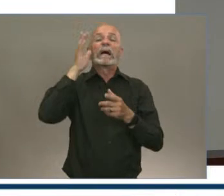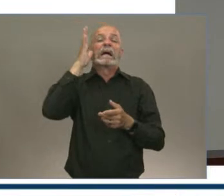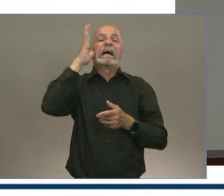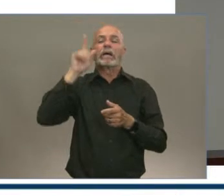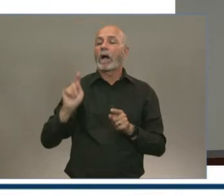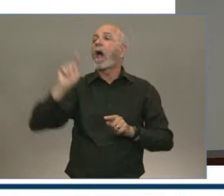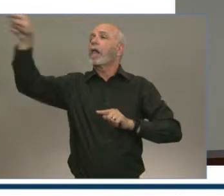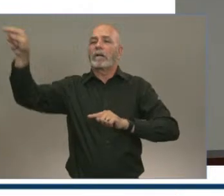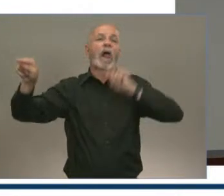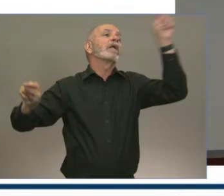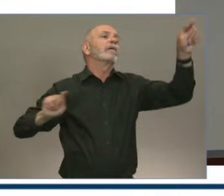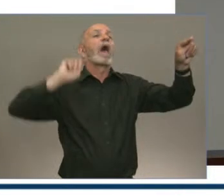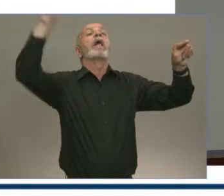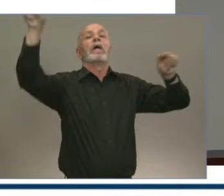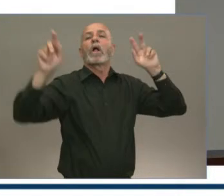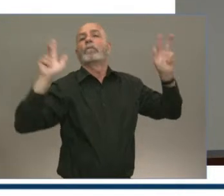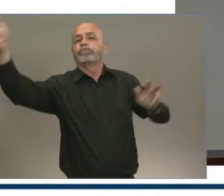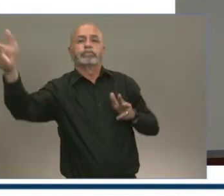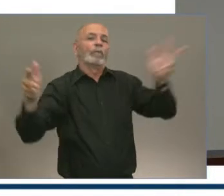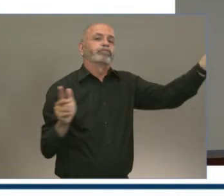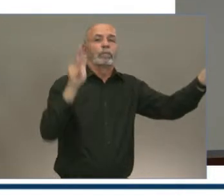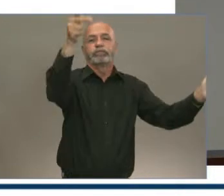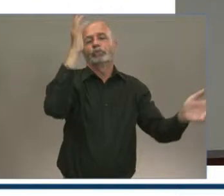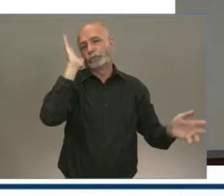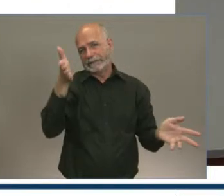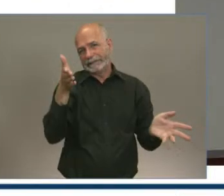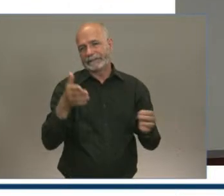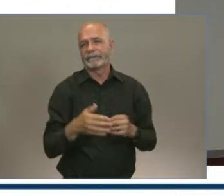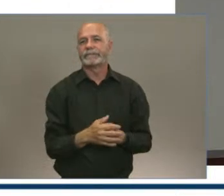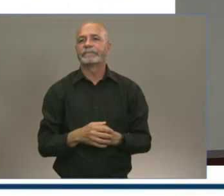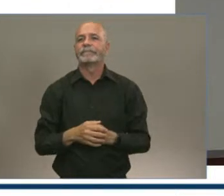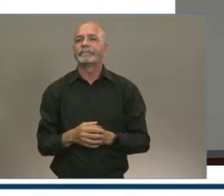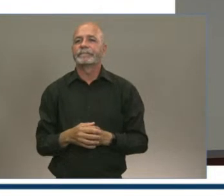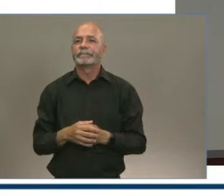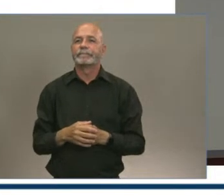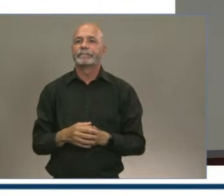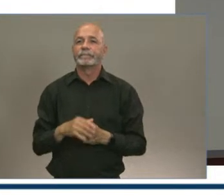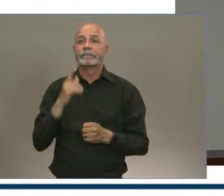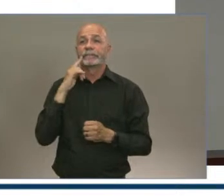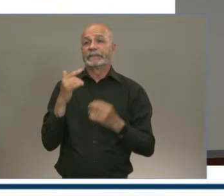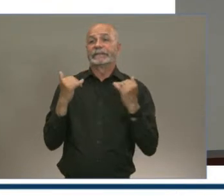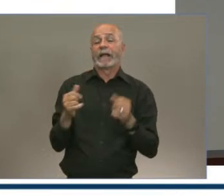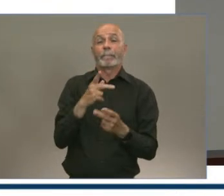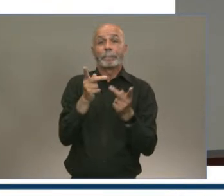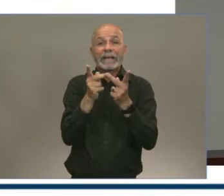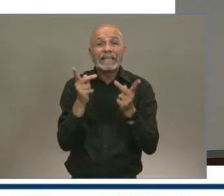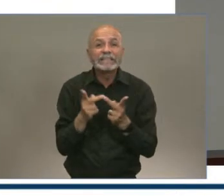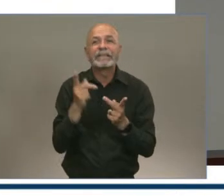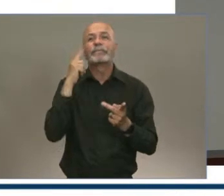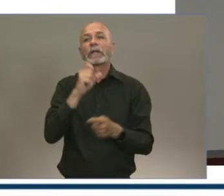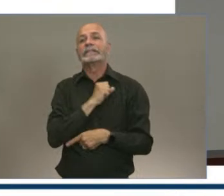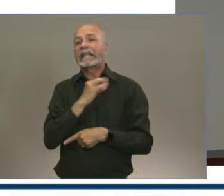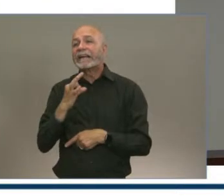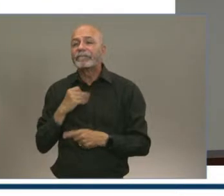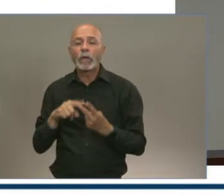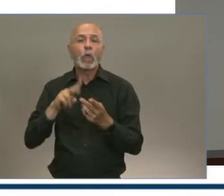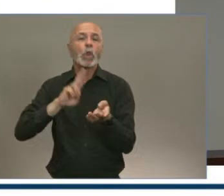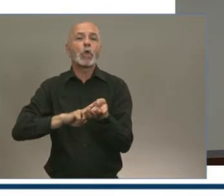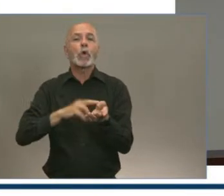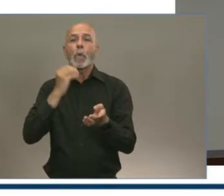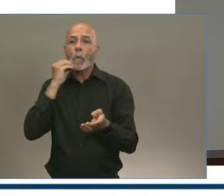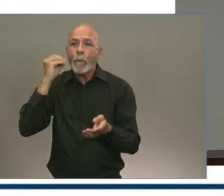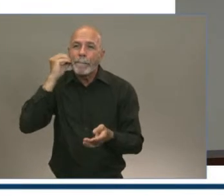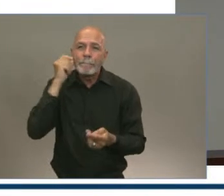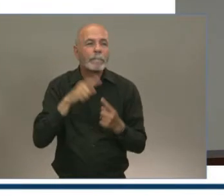weeks. Regular facility-based testing for staff in licensed long-term care and provincial correctional facilities has also been